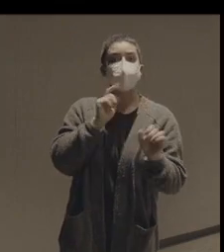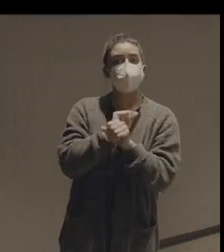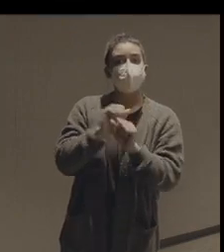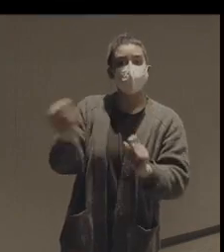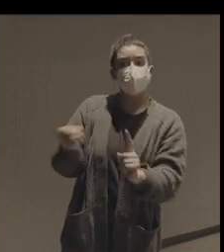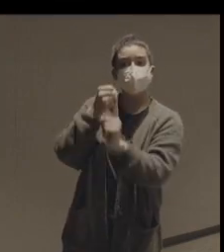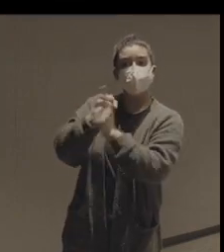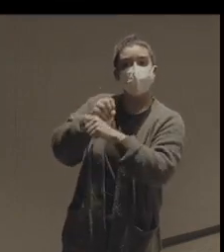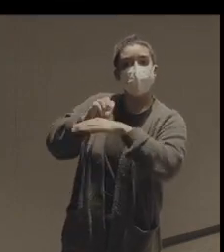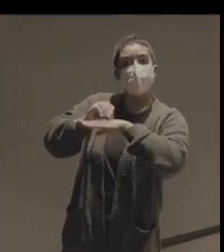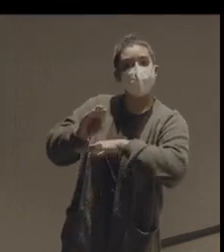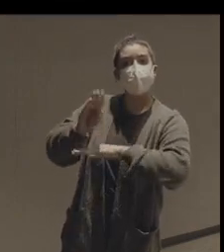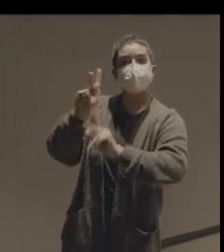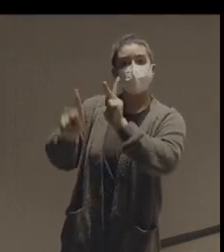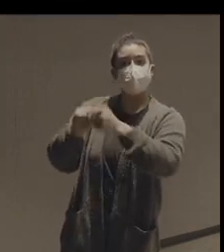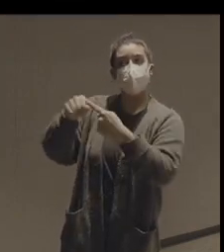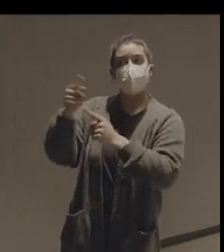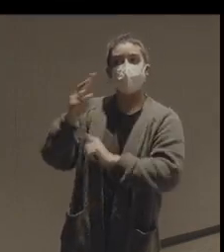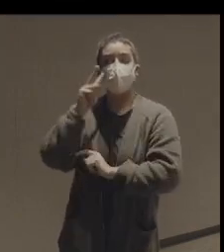This is still the quote from